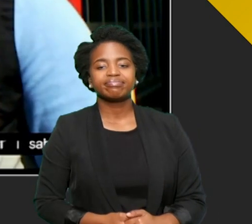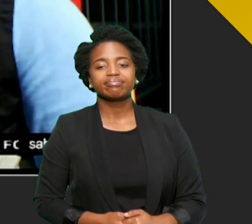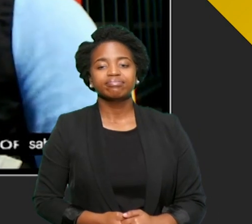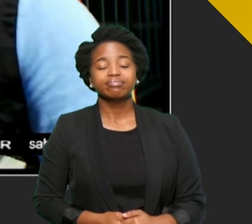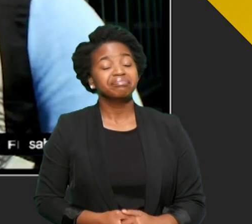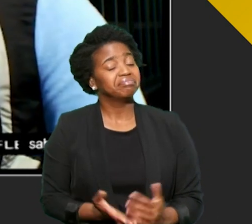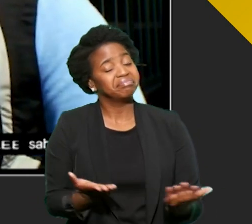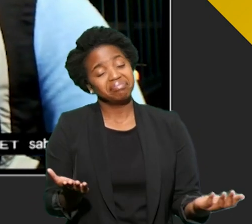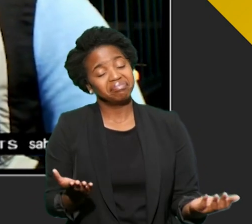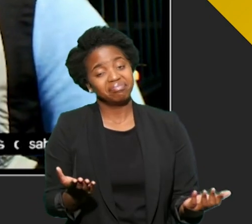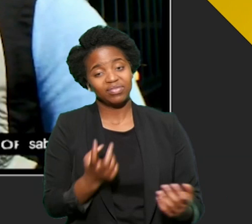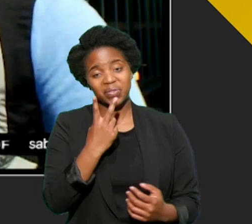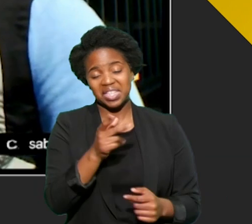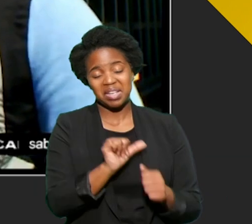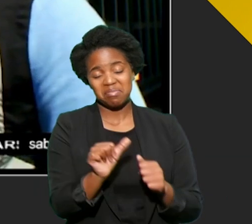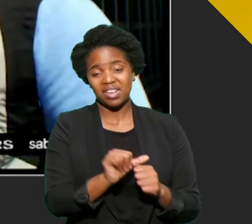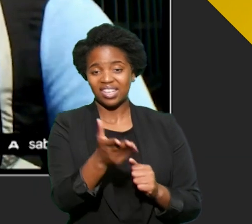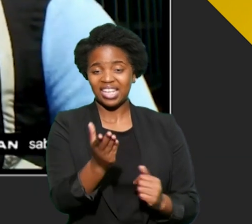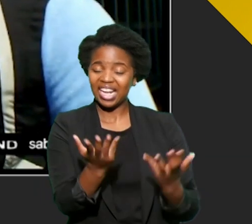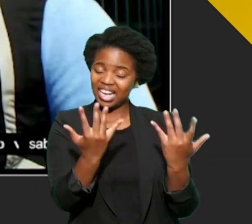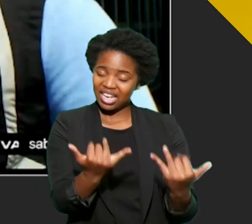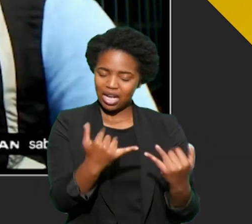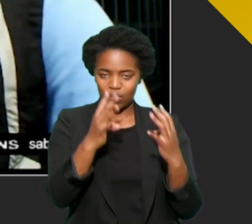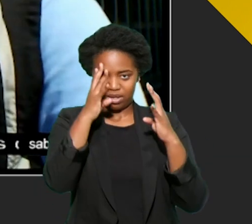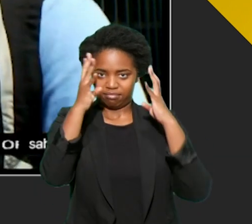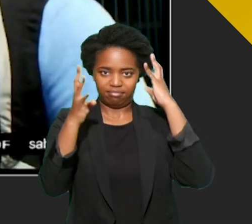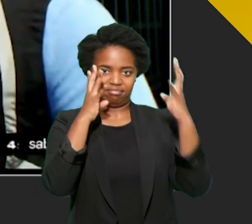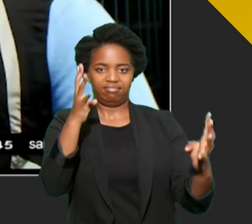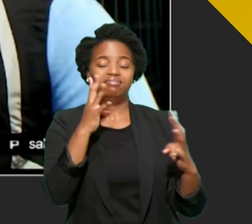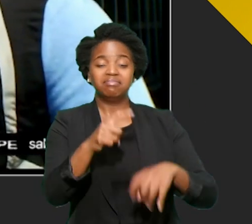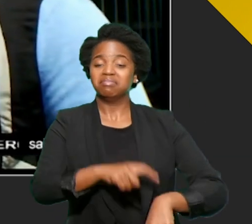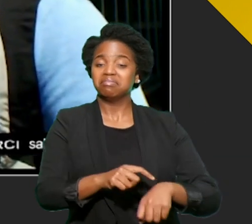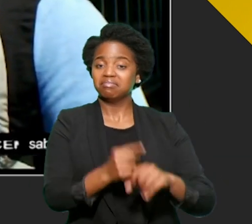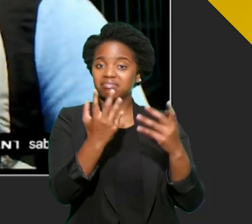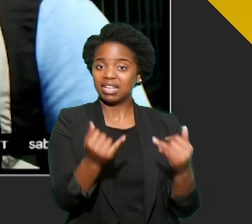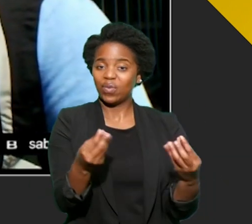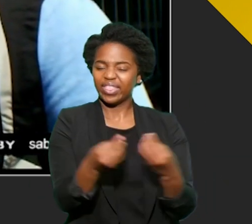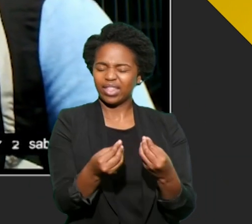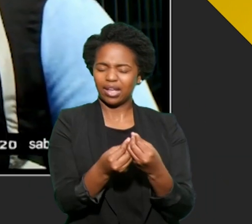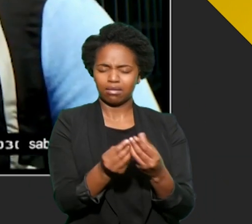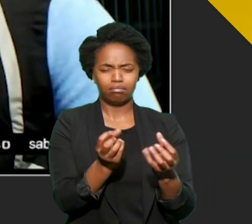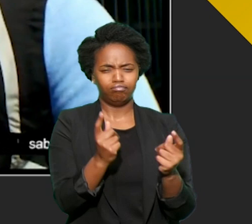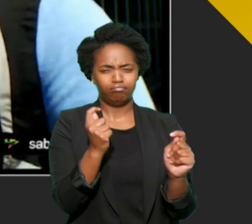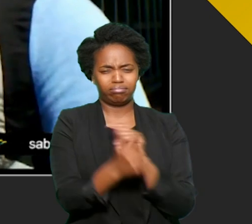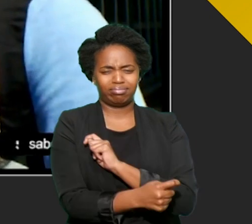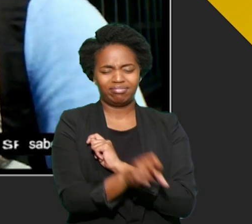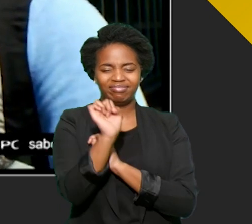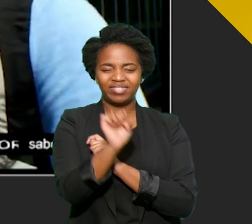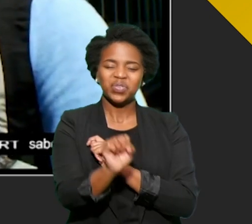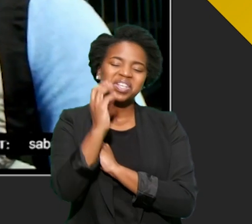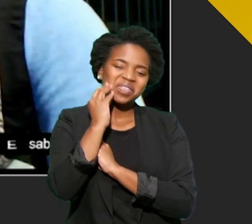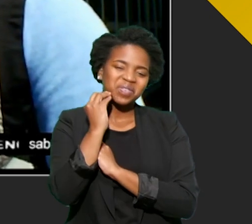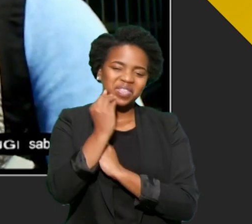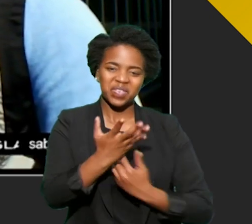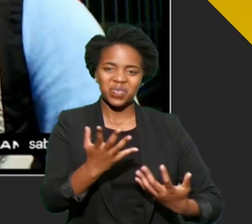Couldn't be said in better terms. We are in an innovative years where everything will probably change for your experience.